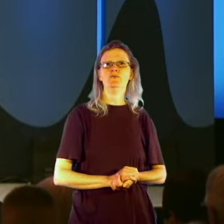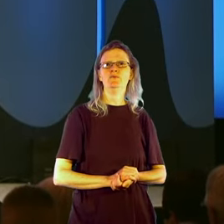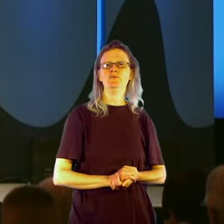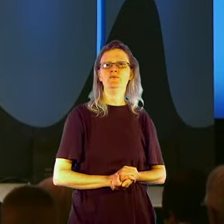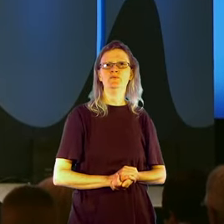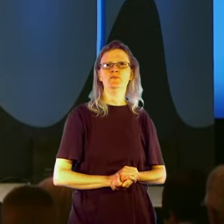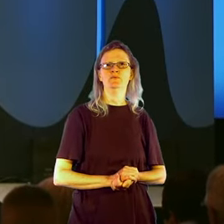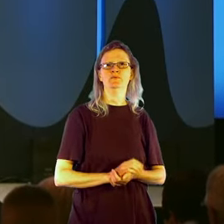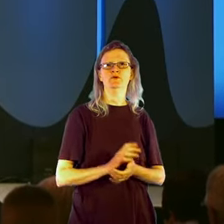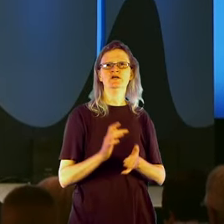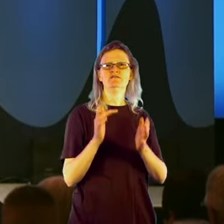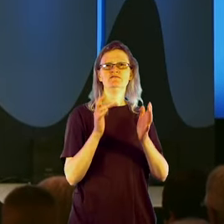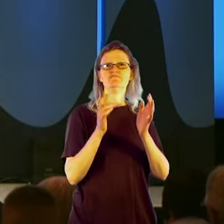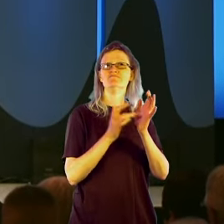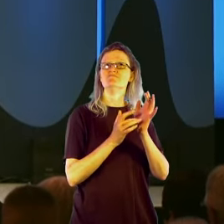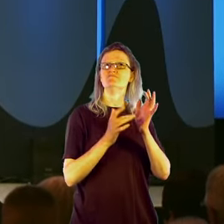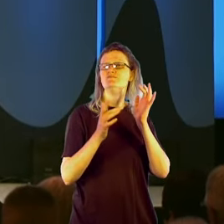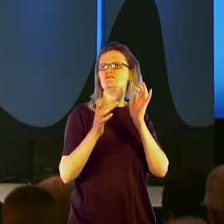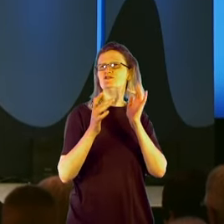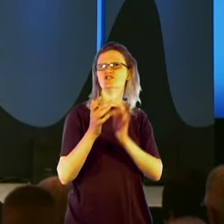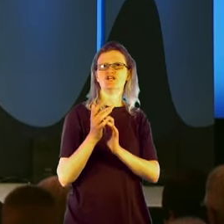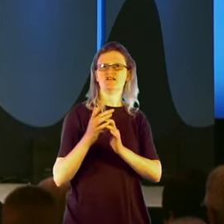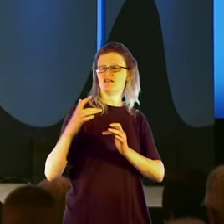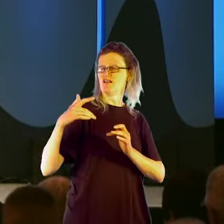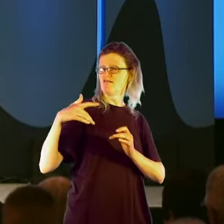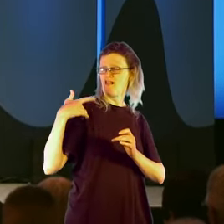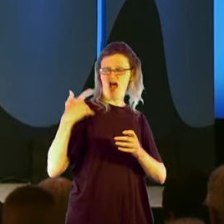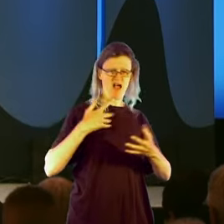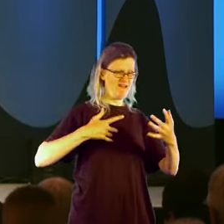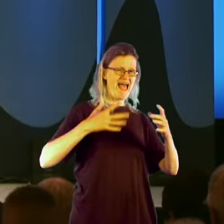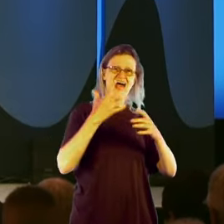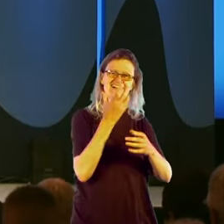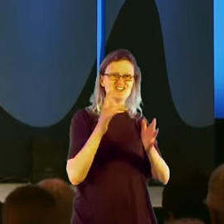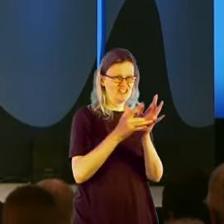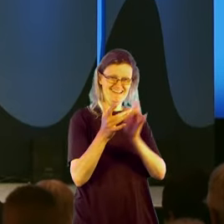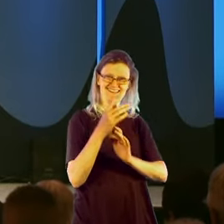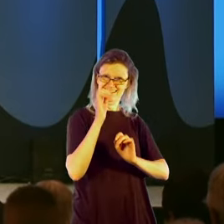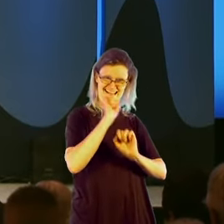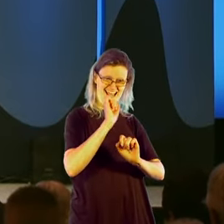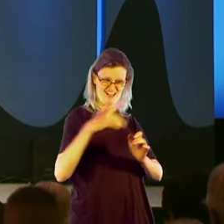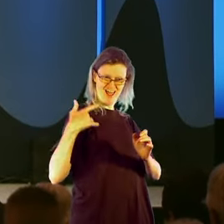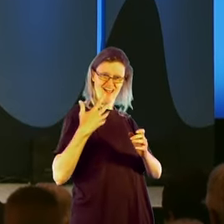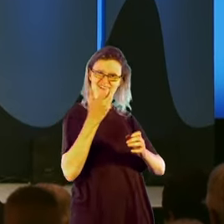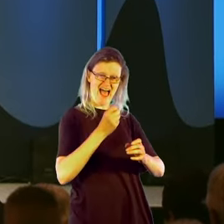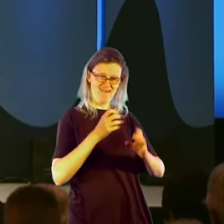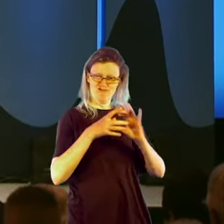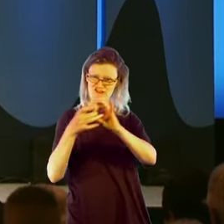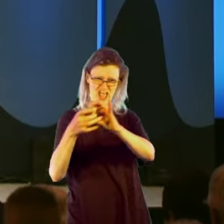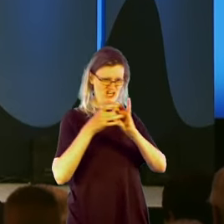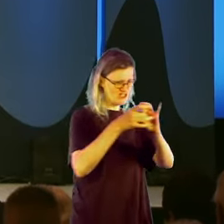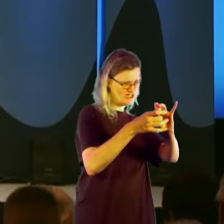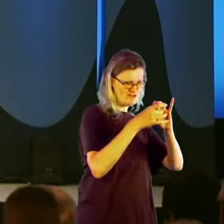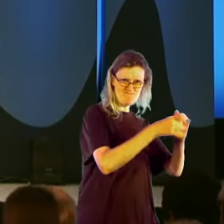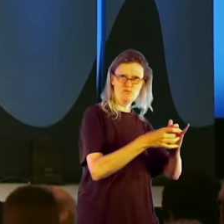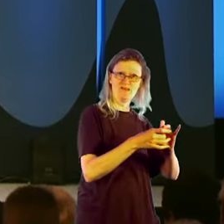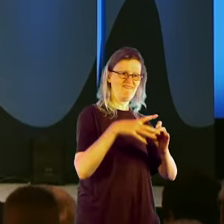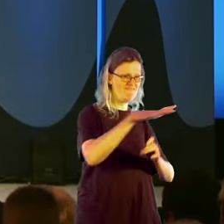Jesus' life was embedded in a matrix of human relationships, with his birth family, with his disciples, and with many